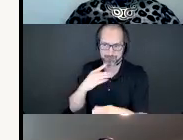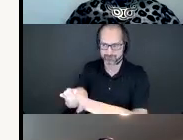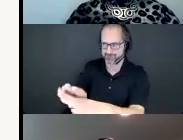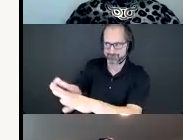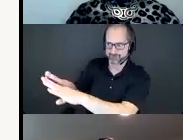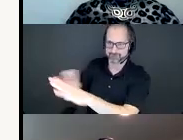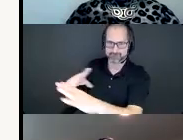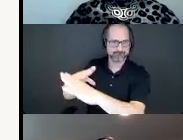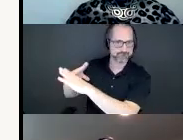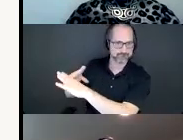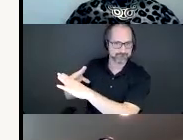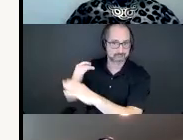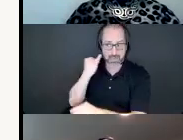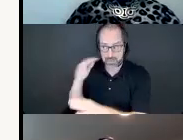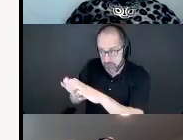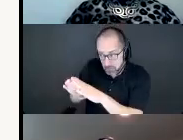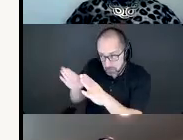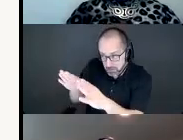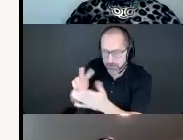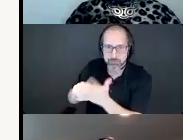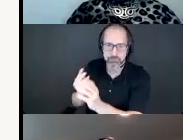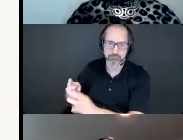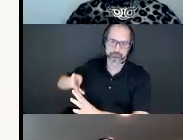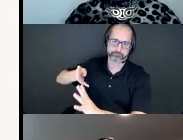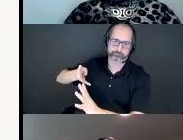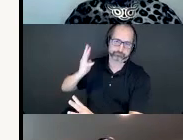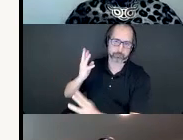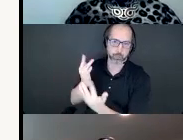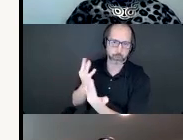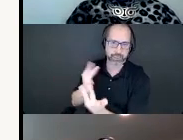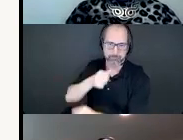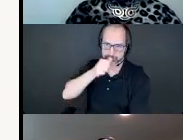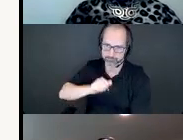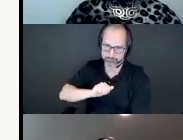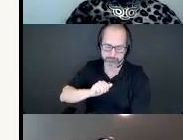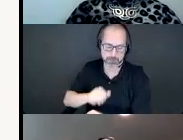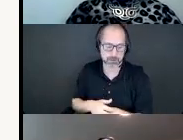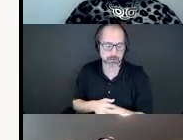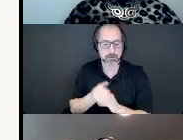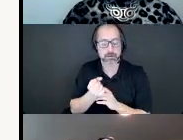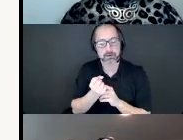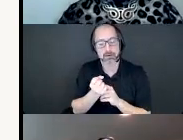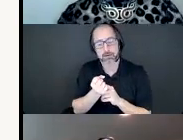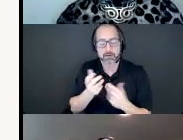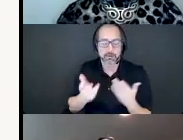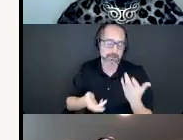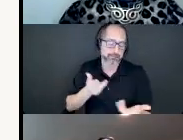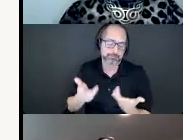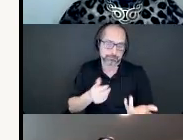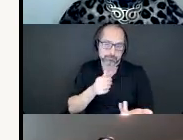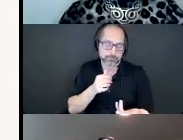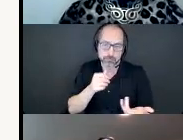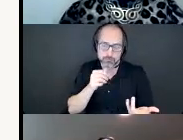it's very long waiting lists. So yeah, Okay. it's not. And I think,